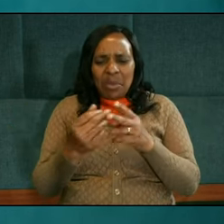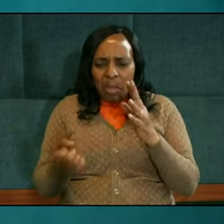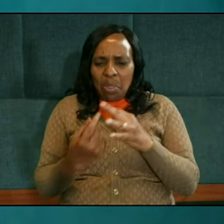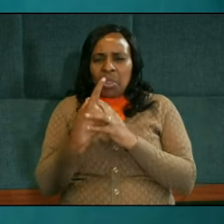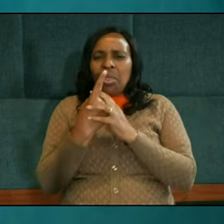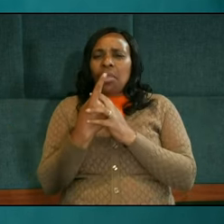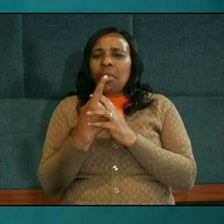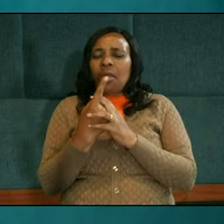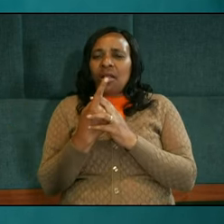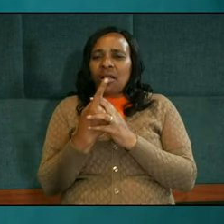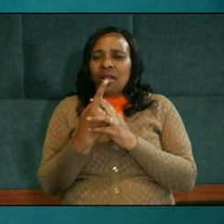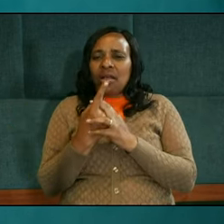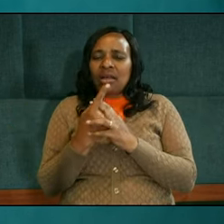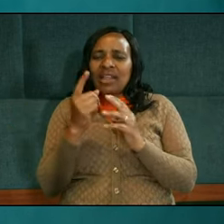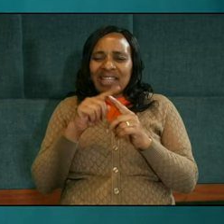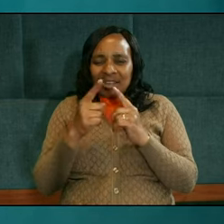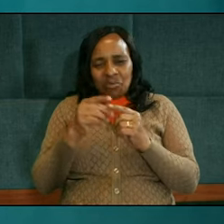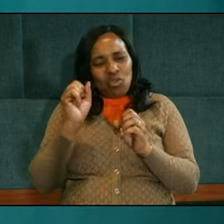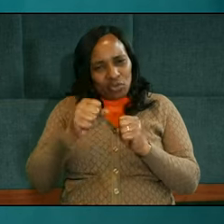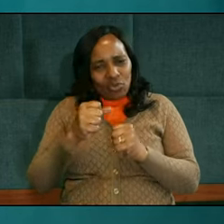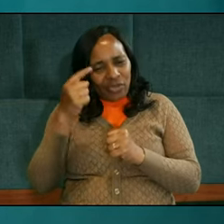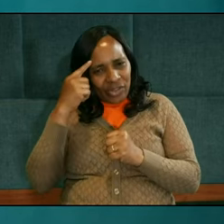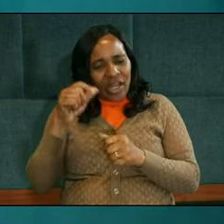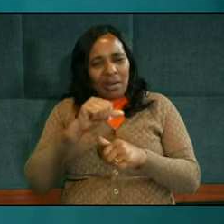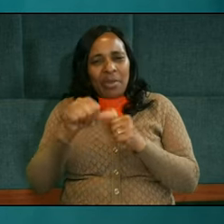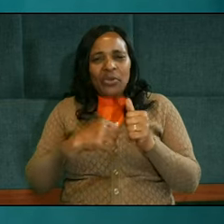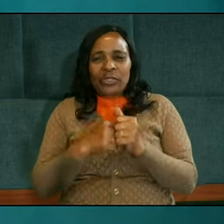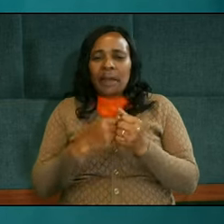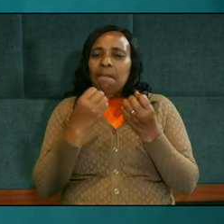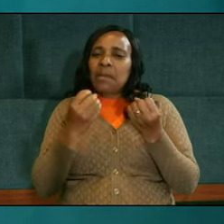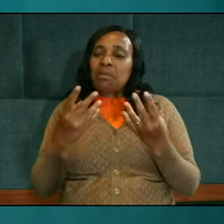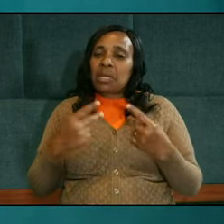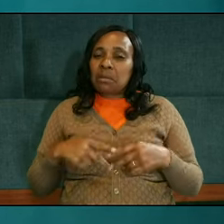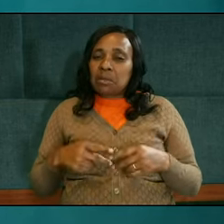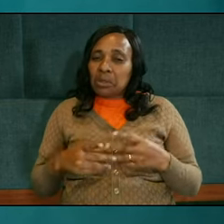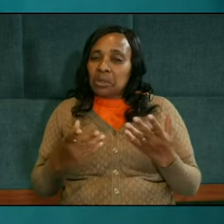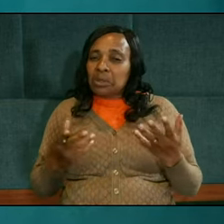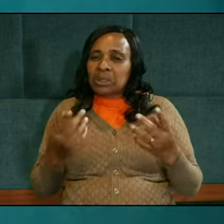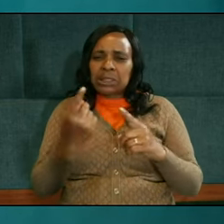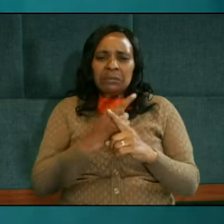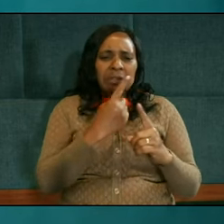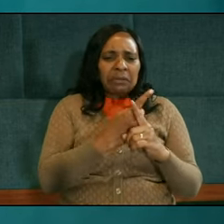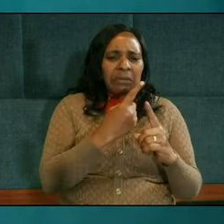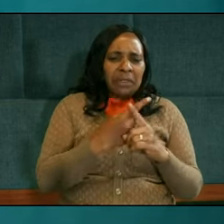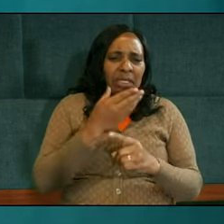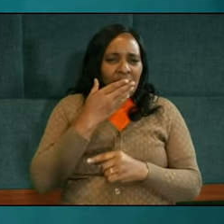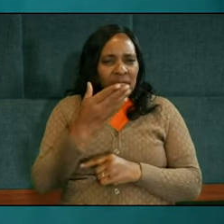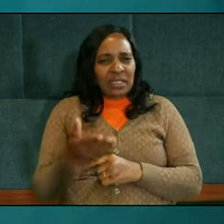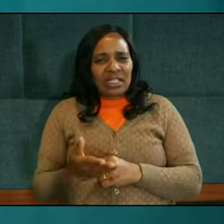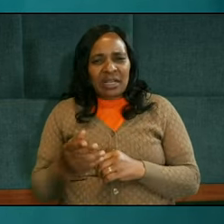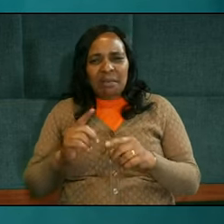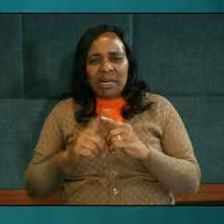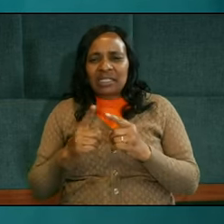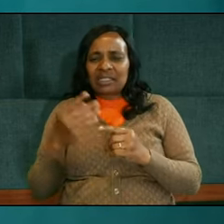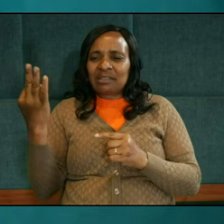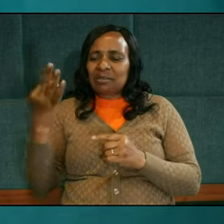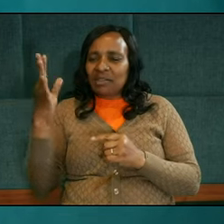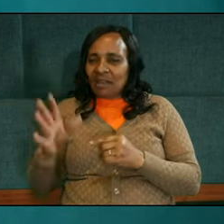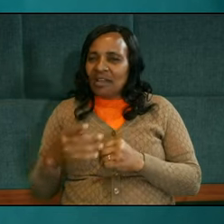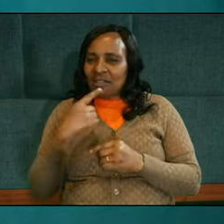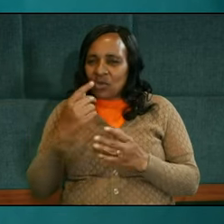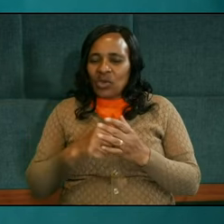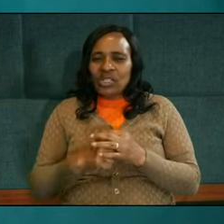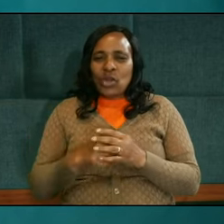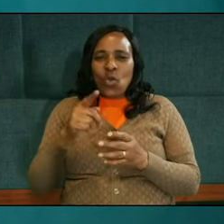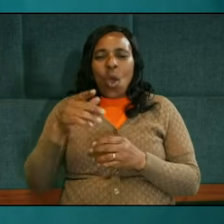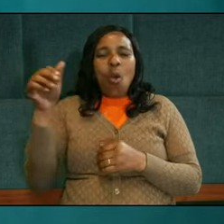about, you can even frown? And many people give various answers, but the preacher student said, your